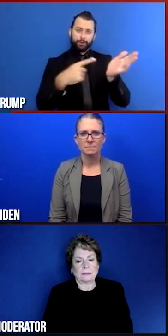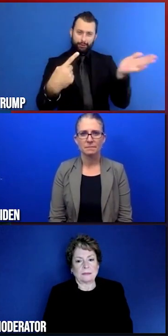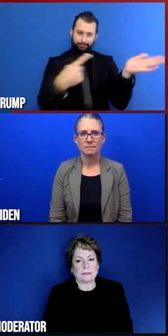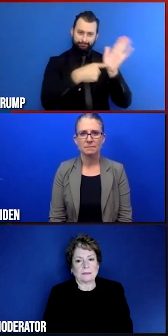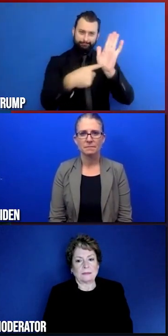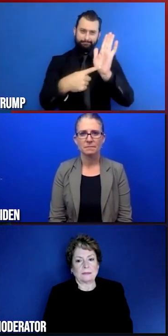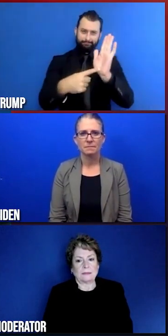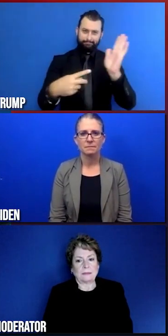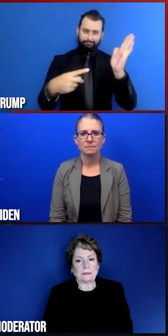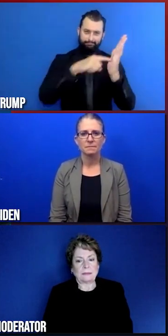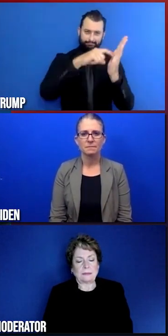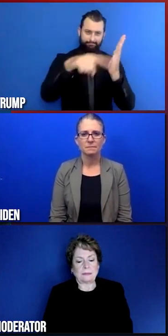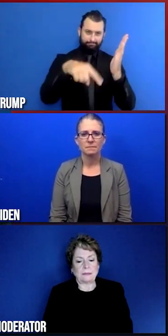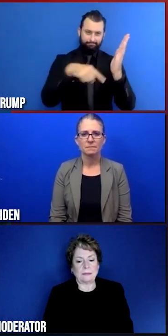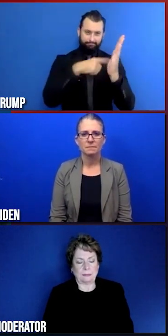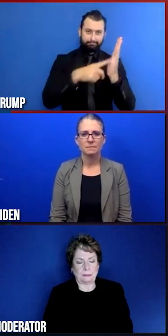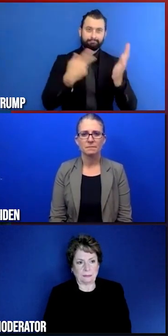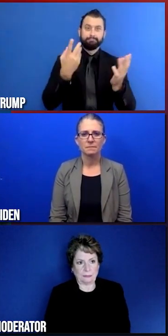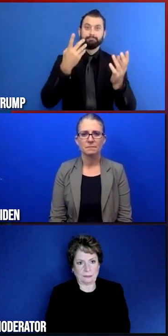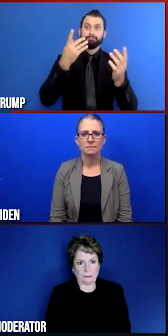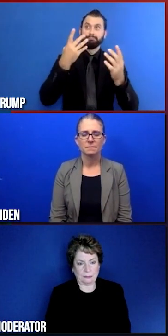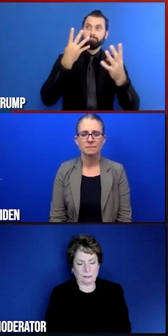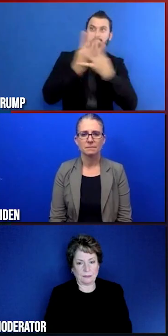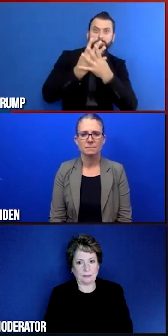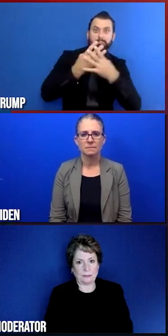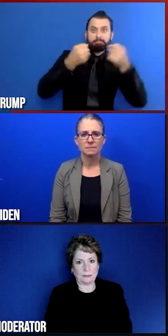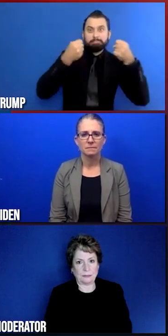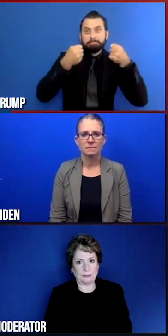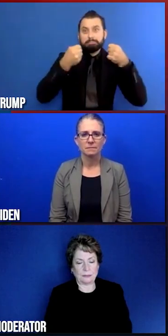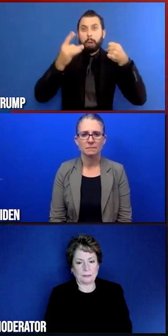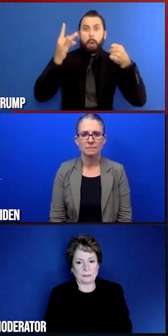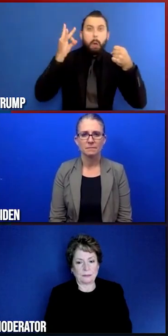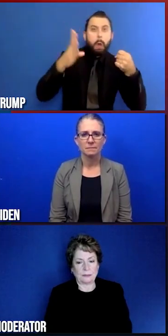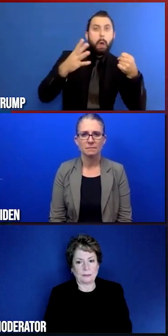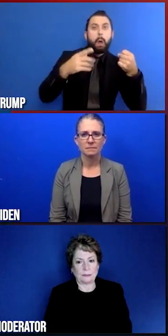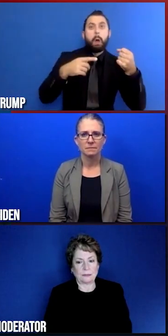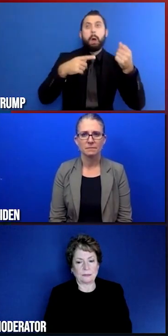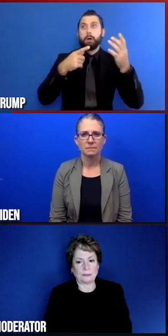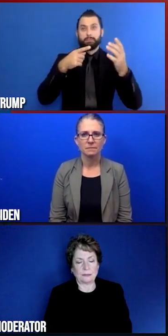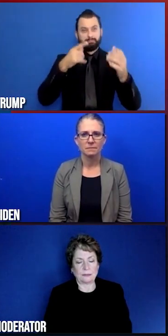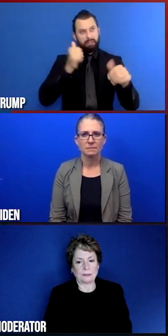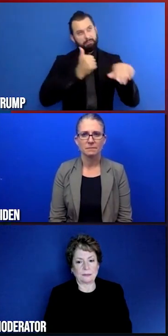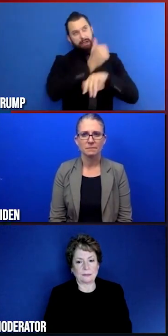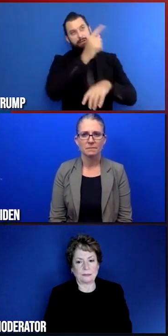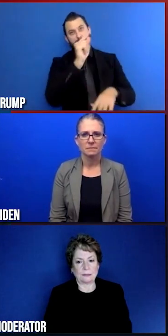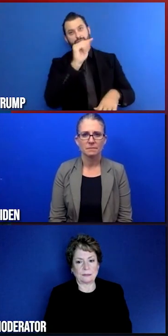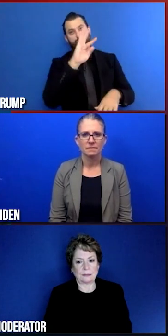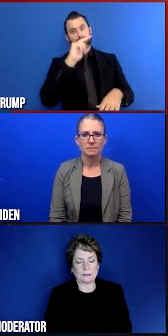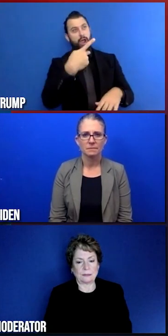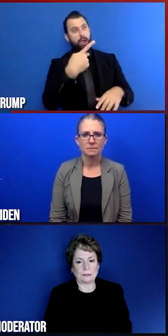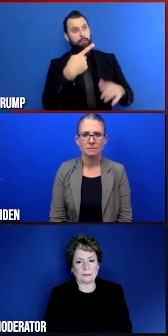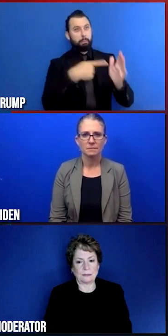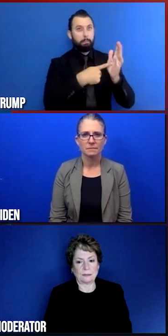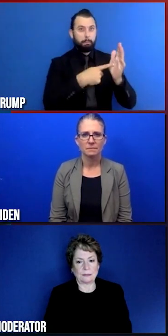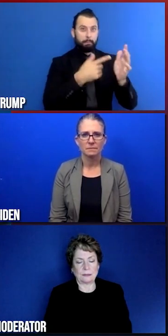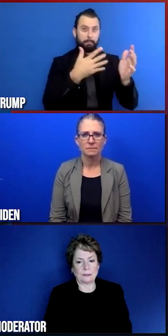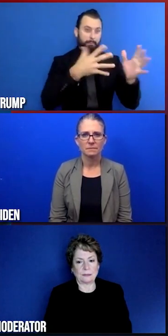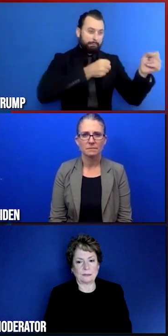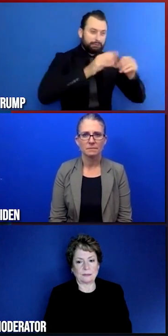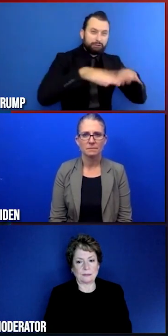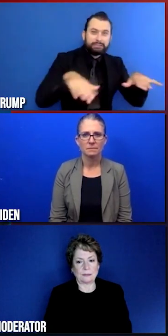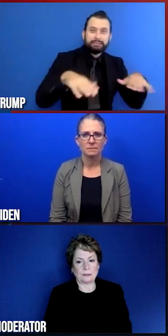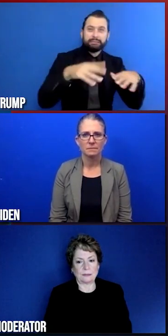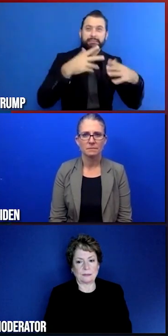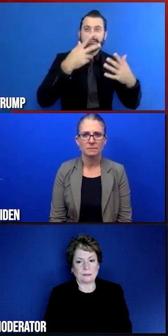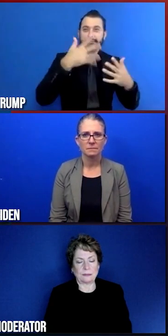said, look at these cages. President Trump built them, and then it was determined they were built in 2014. That was him. Do you have a